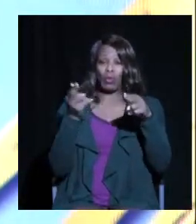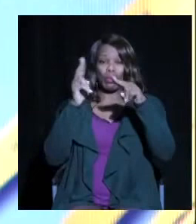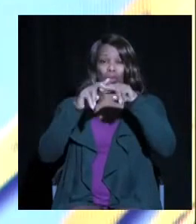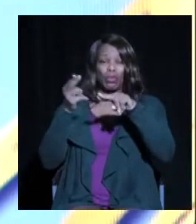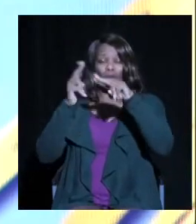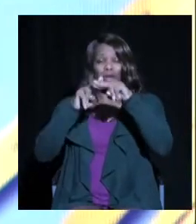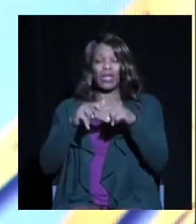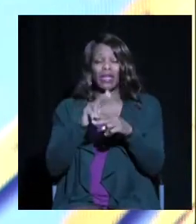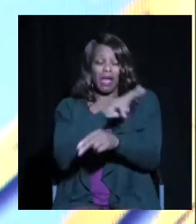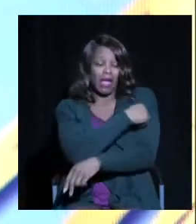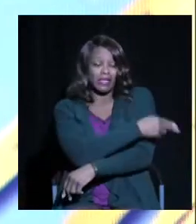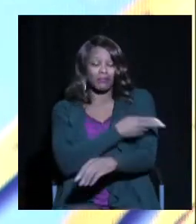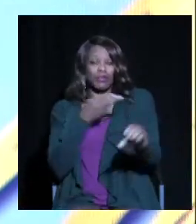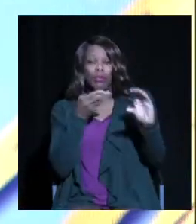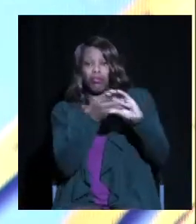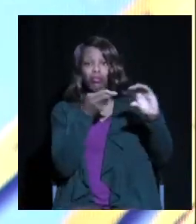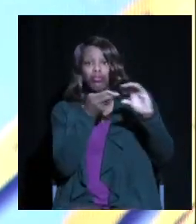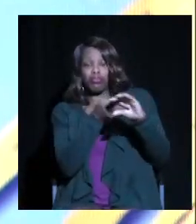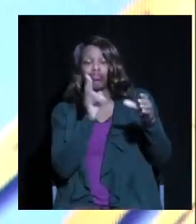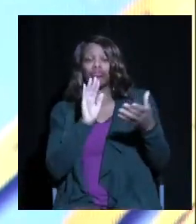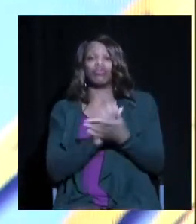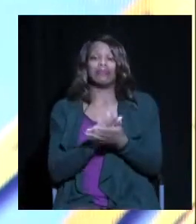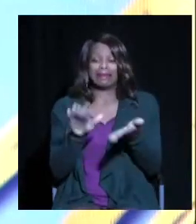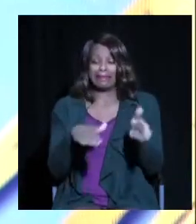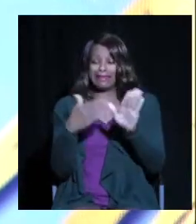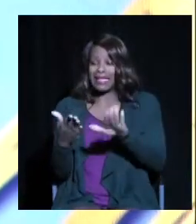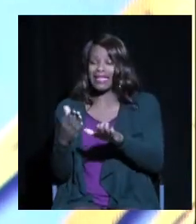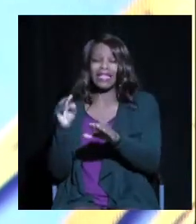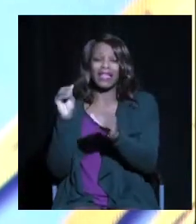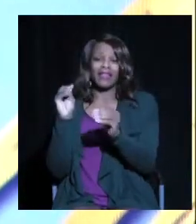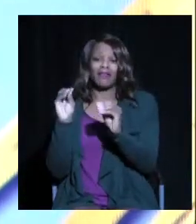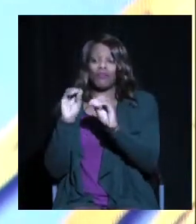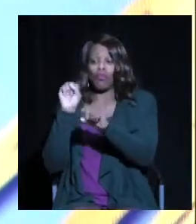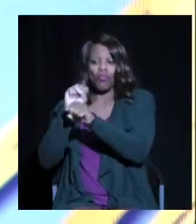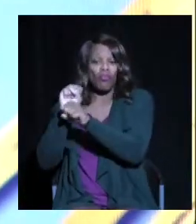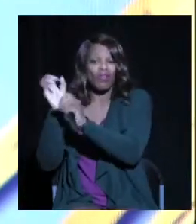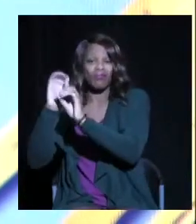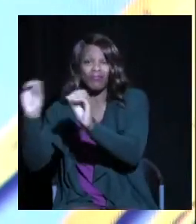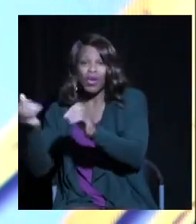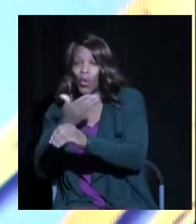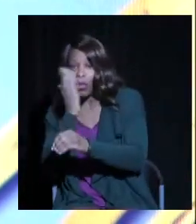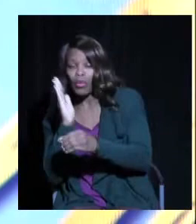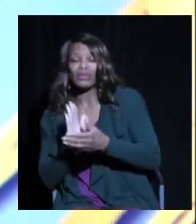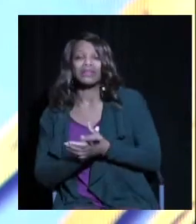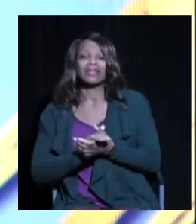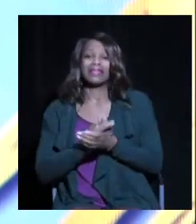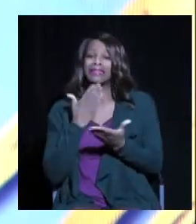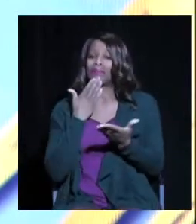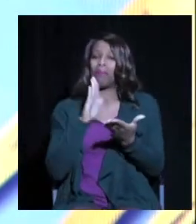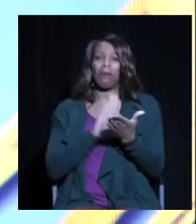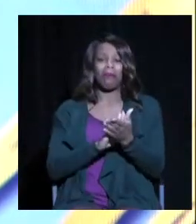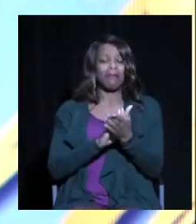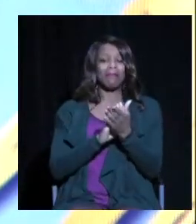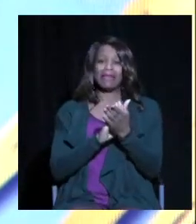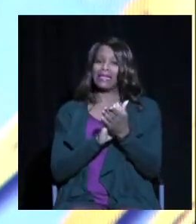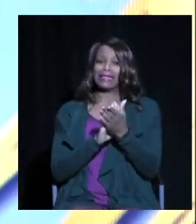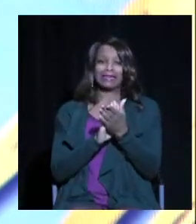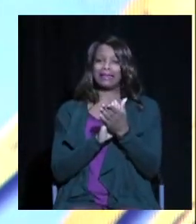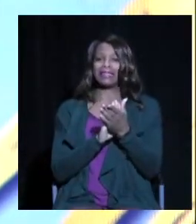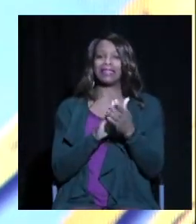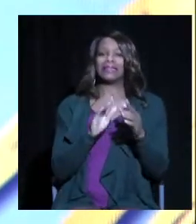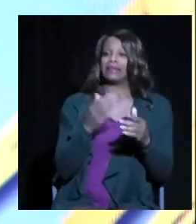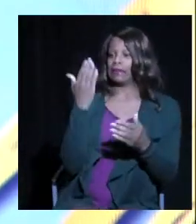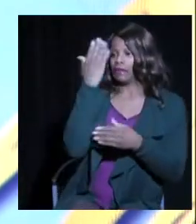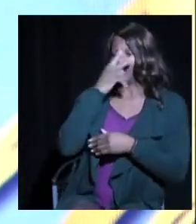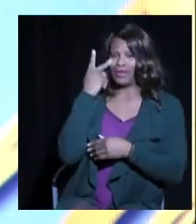and unemployment and poverty, all of these things going in a bad direction. And we assume, well, this is what's in front